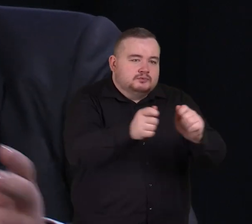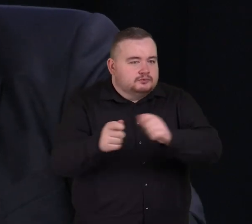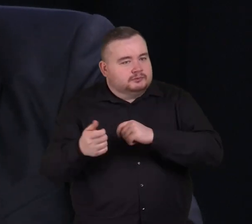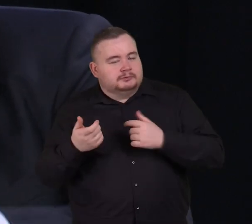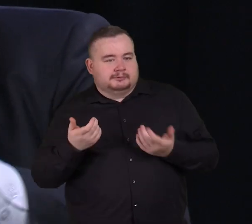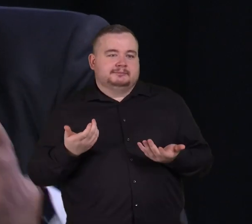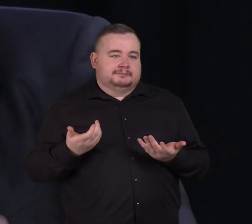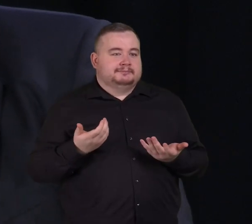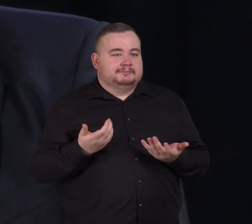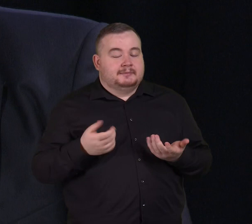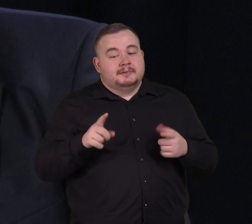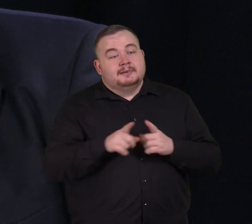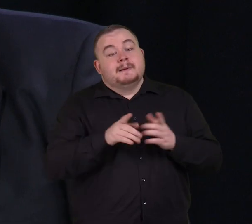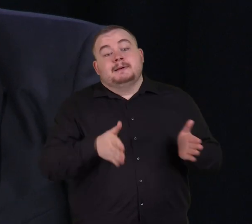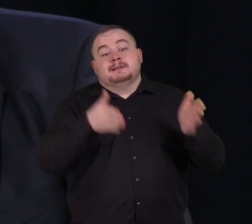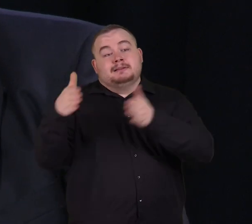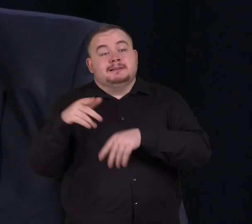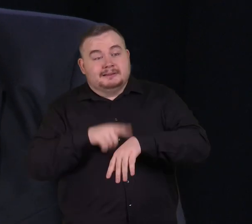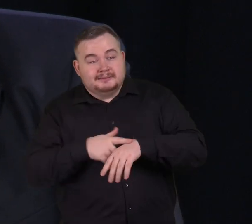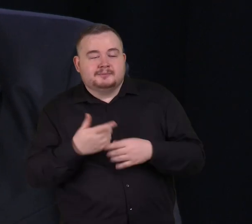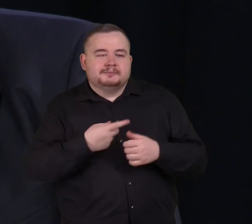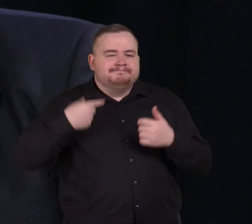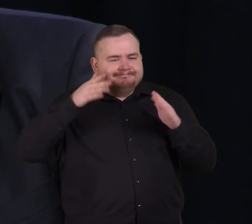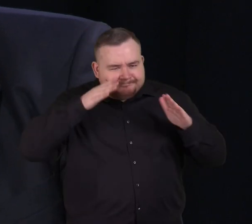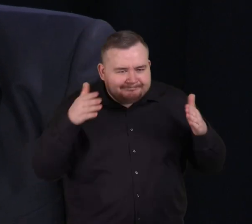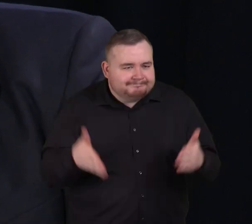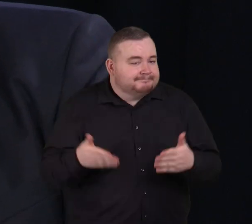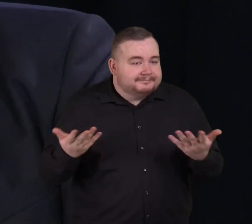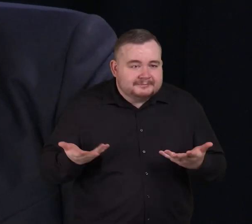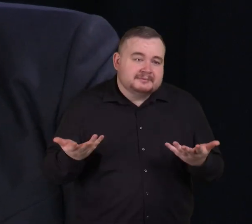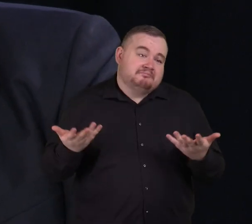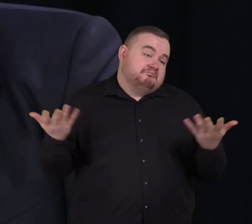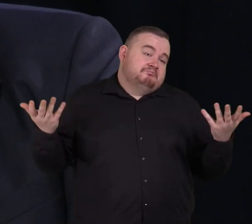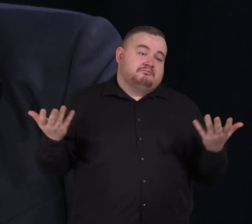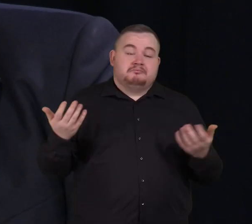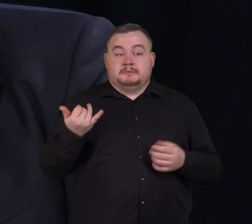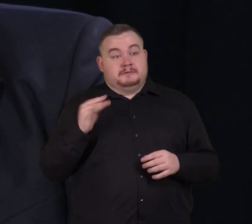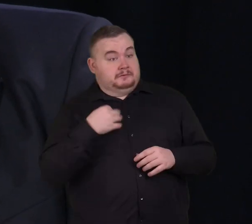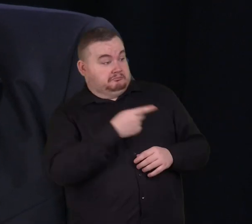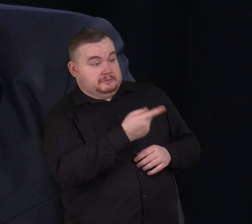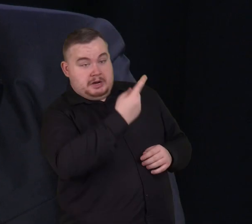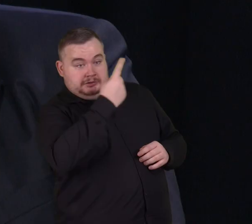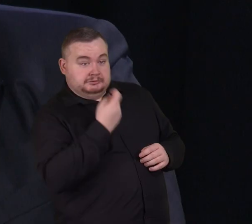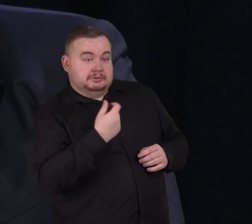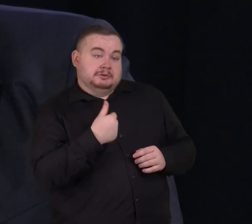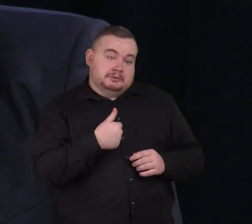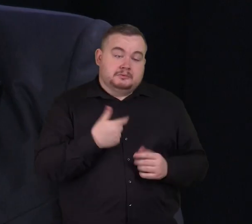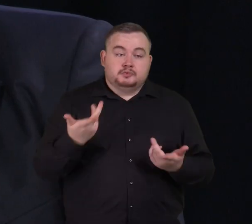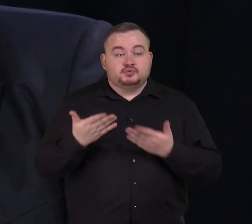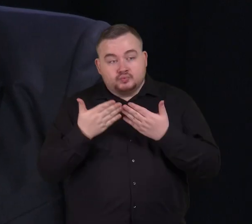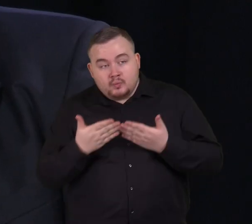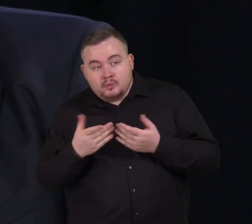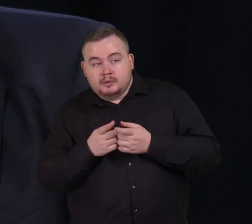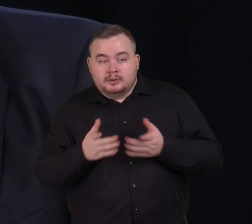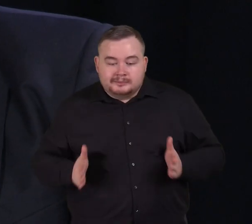supporting schools, and it does build capacity. And it follows subsidiarity. And